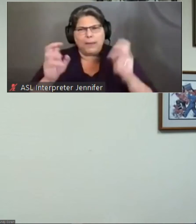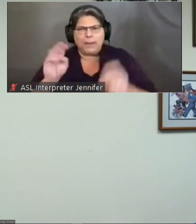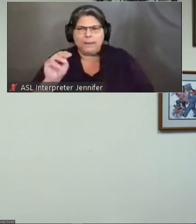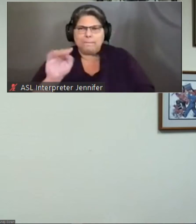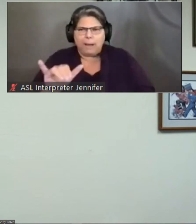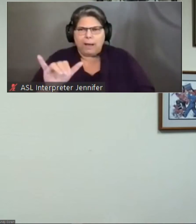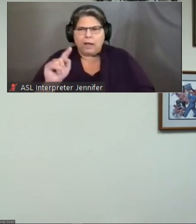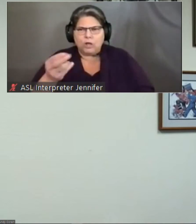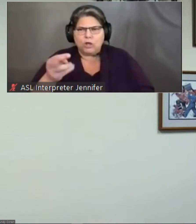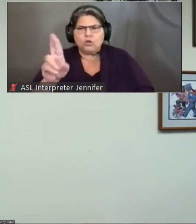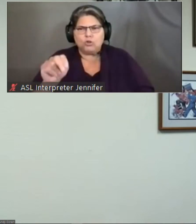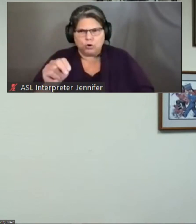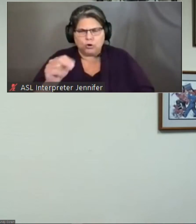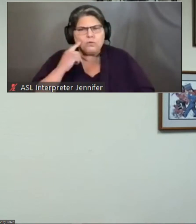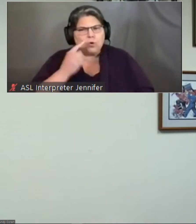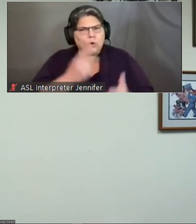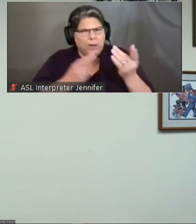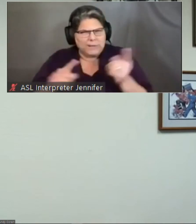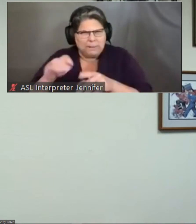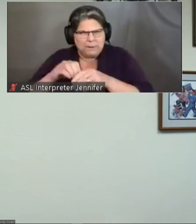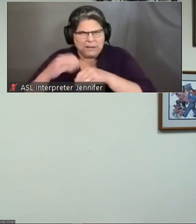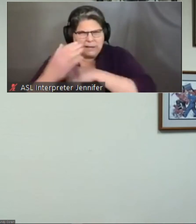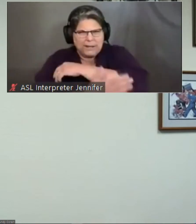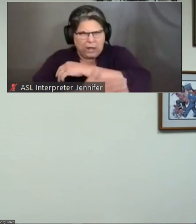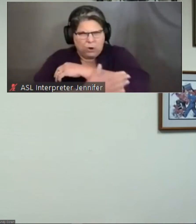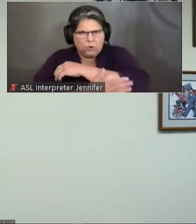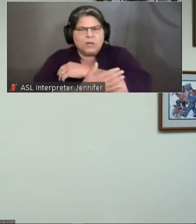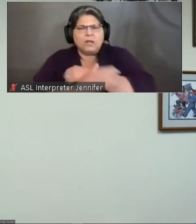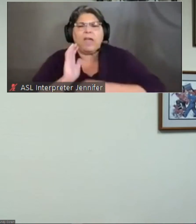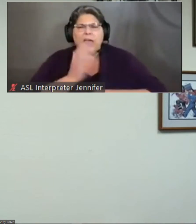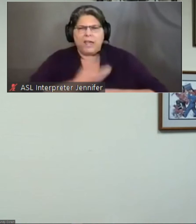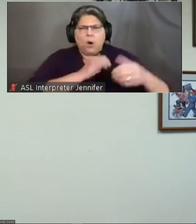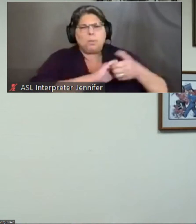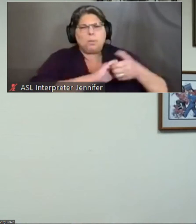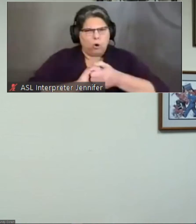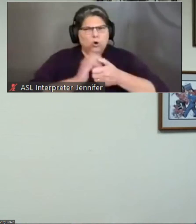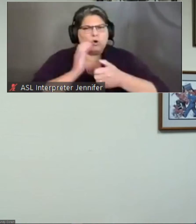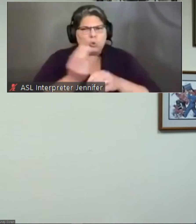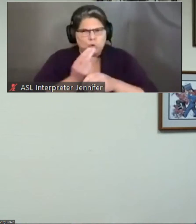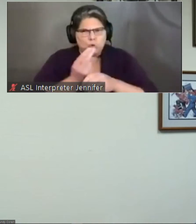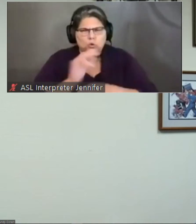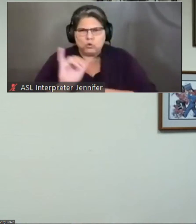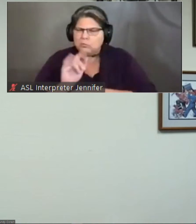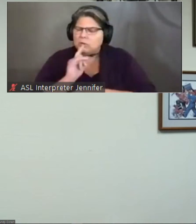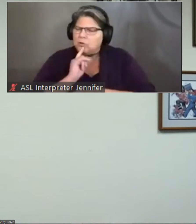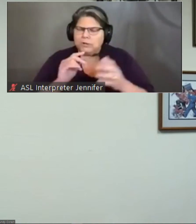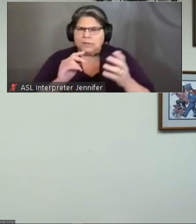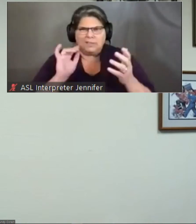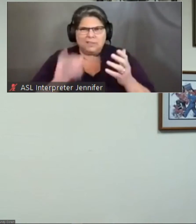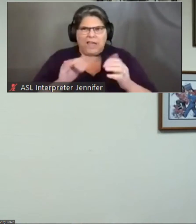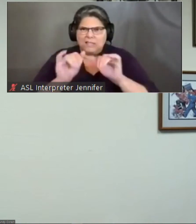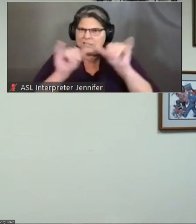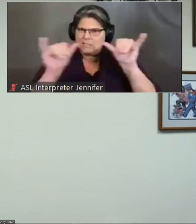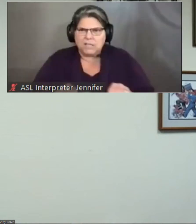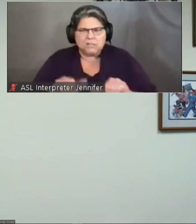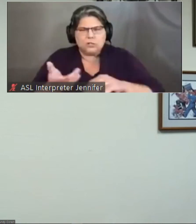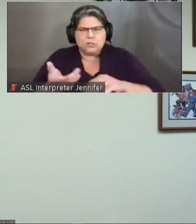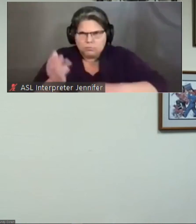events, and our partners will soon be using that as well because it is significantly improving with each